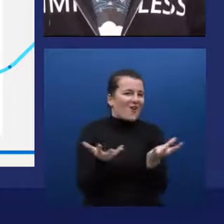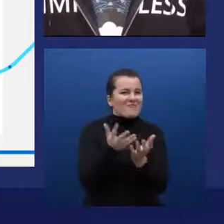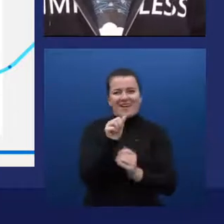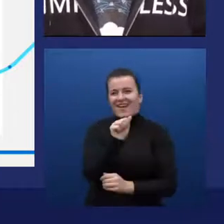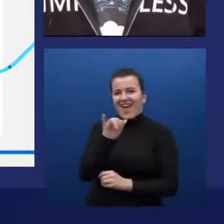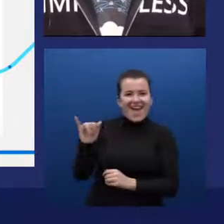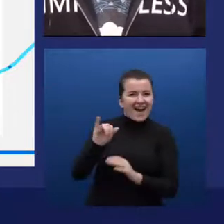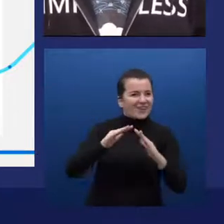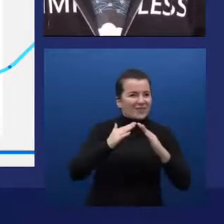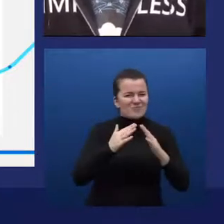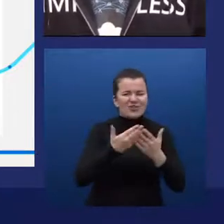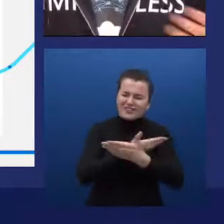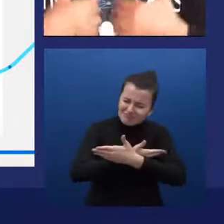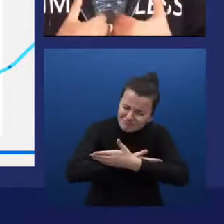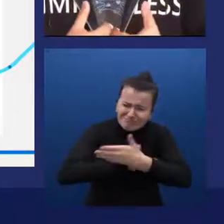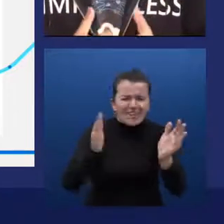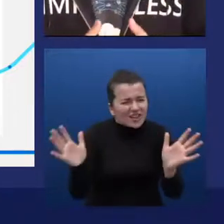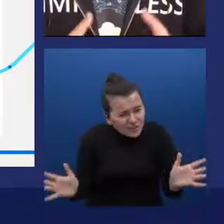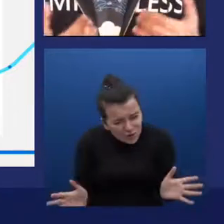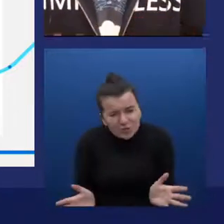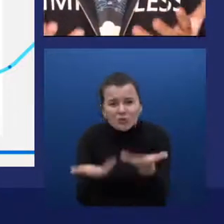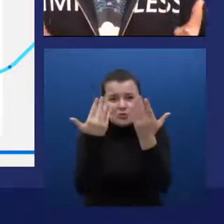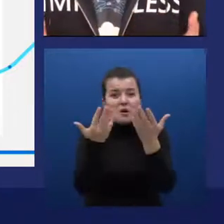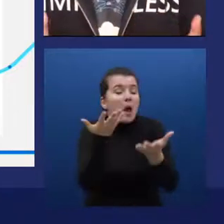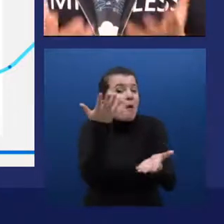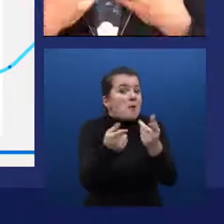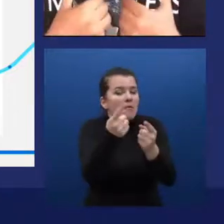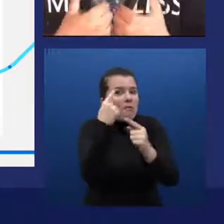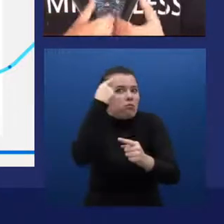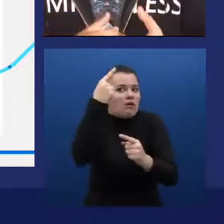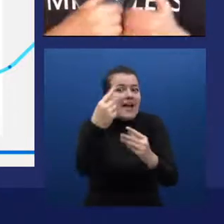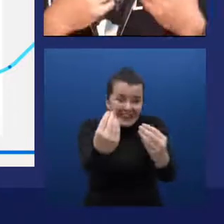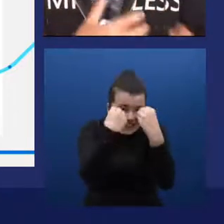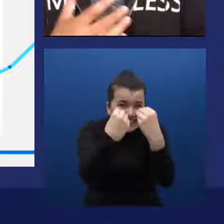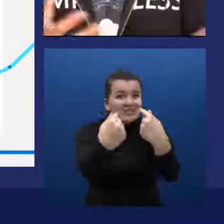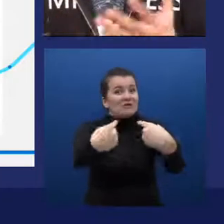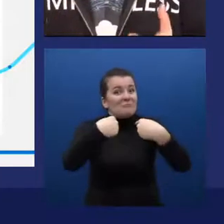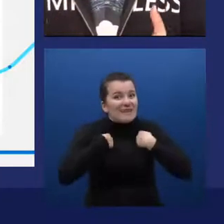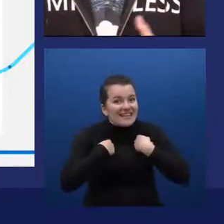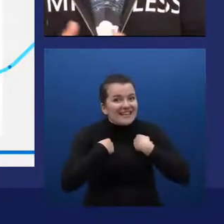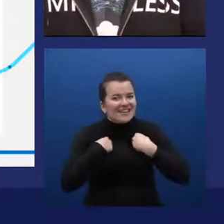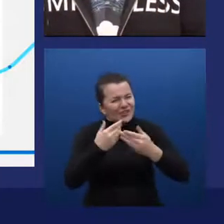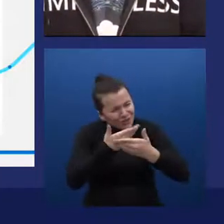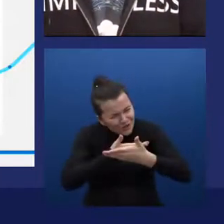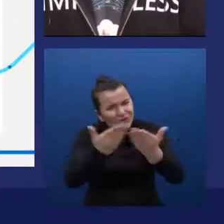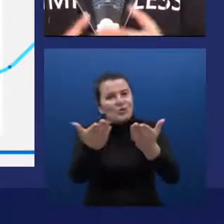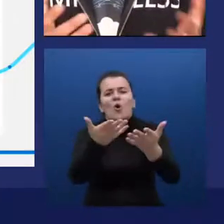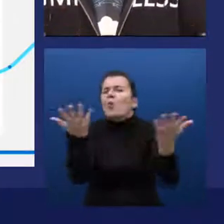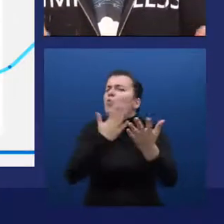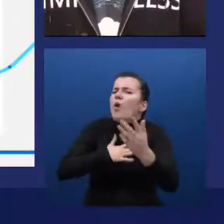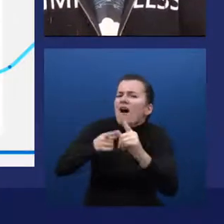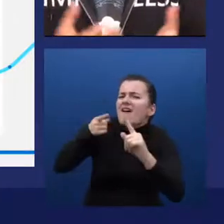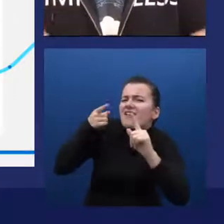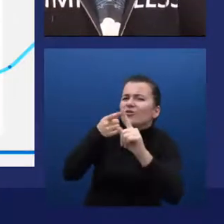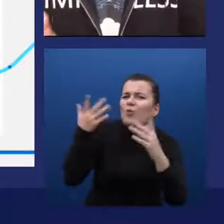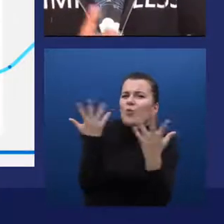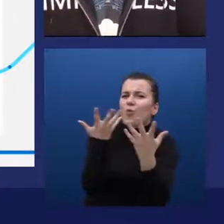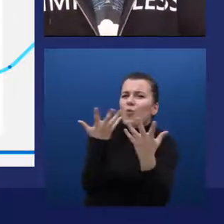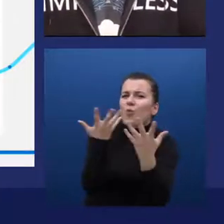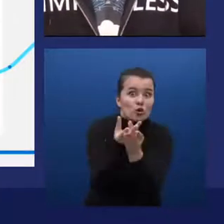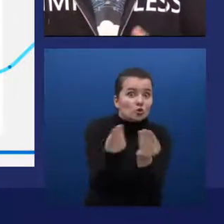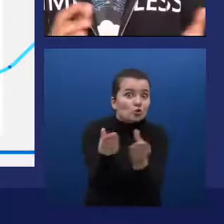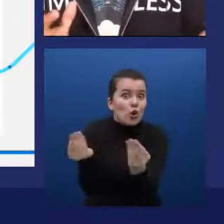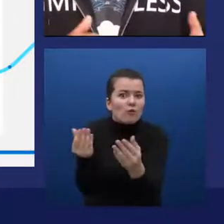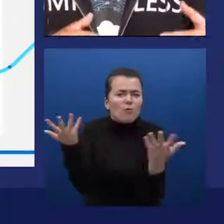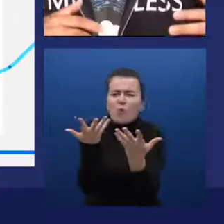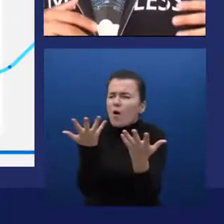AI community, go forth and teach me. Go forth and show me what you're trying to accomplish. And, you know, I'm happy to provide